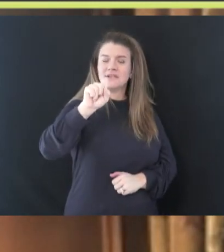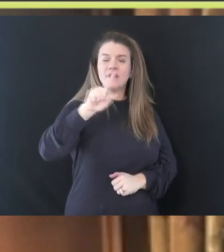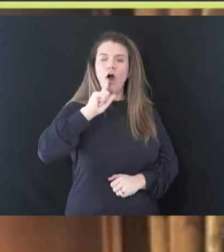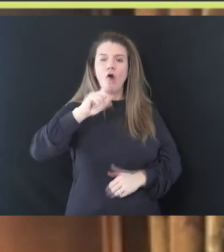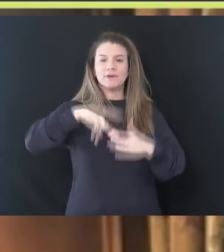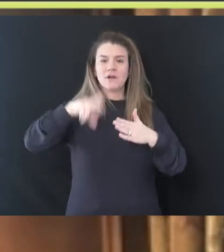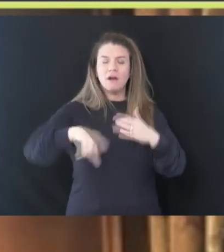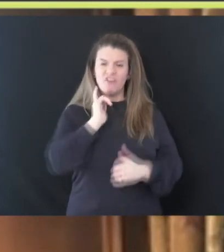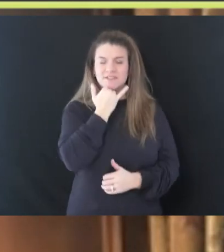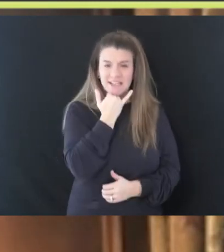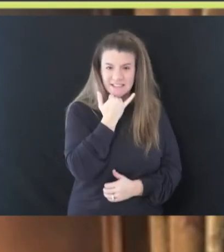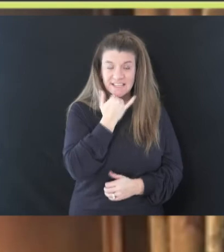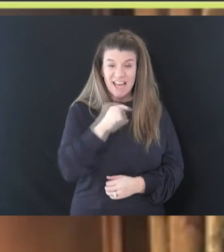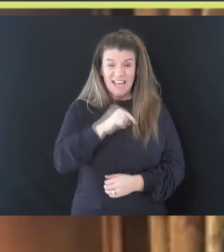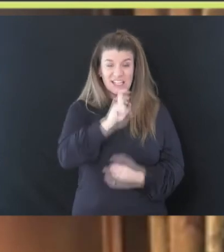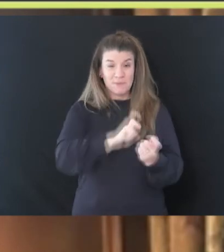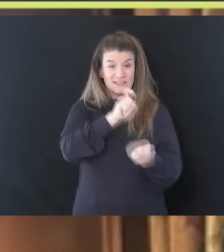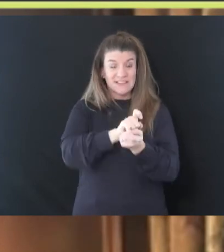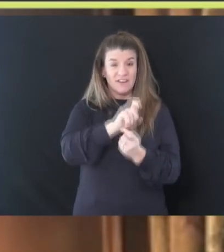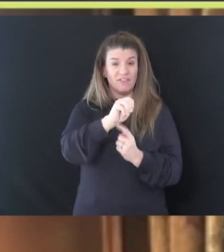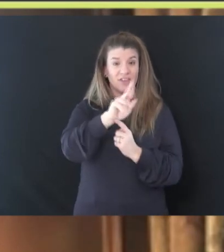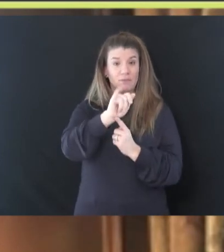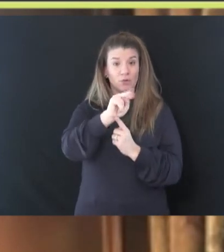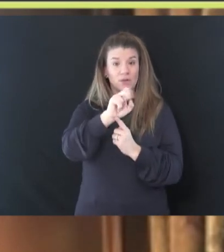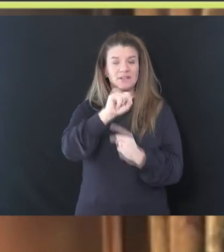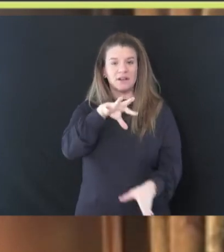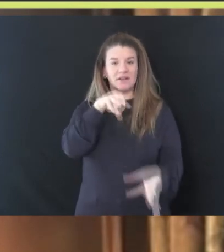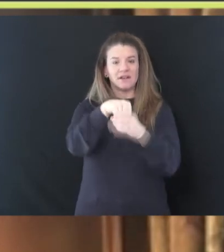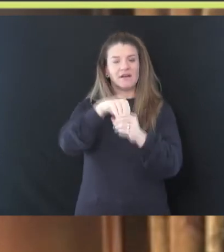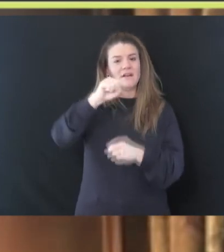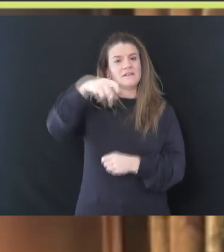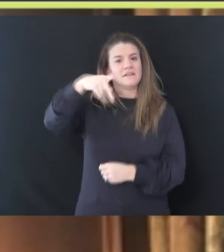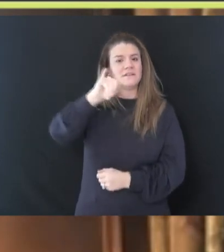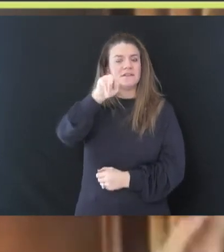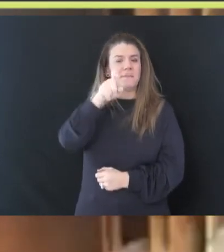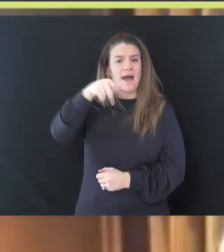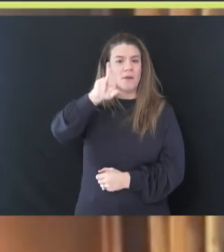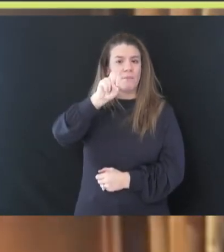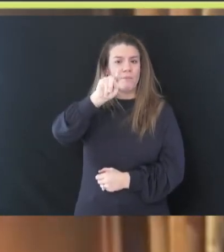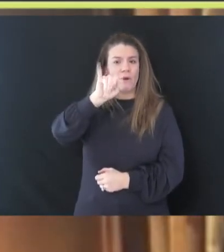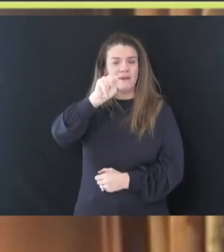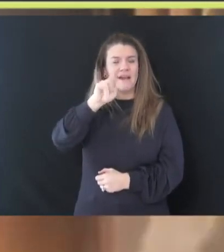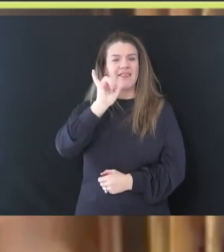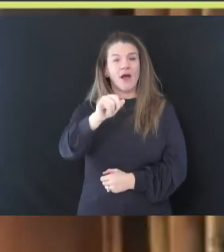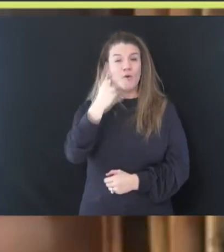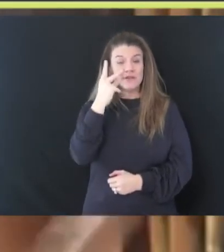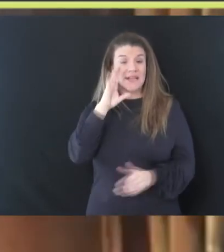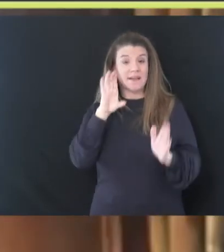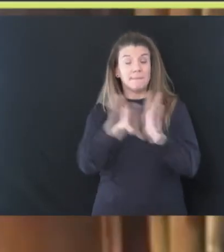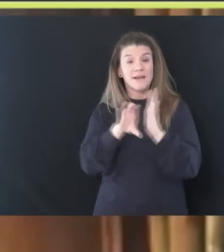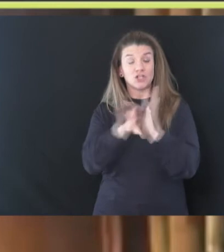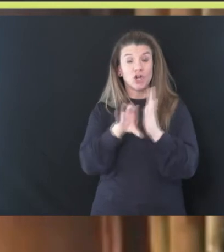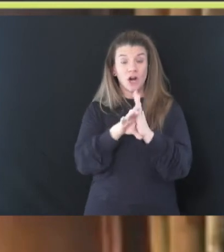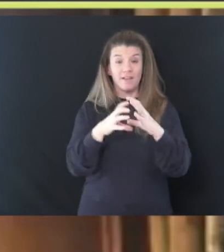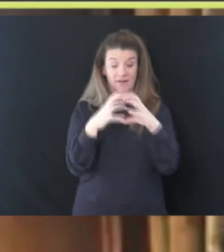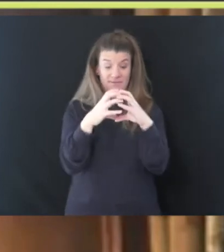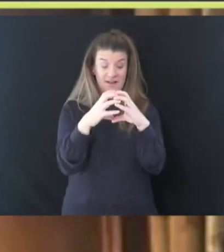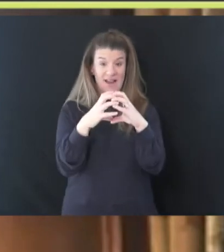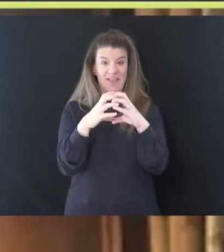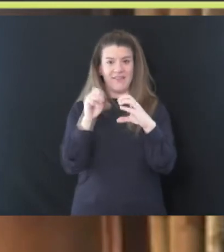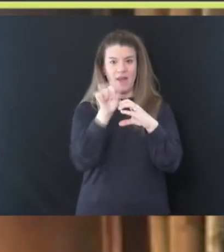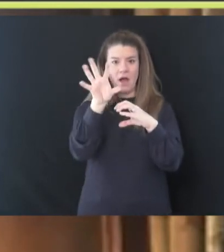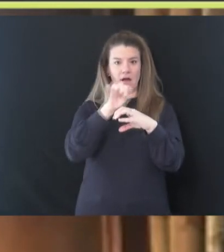these particular mutants are mutants in the spike protein. And that's the part of the virus, the arms, like in the sun, we talked about the